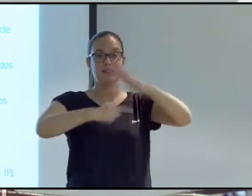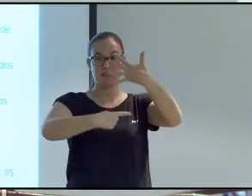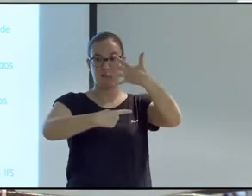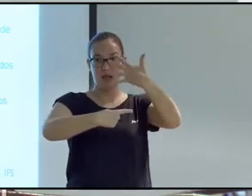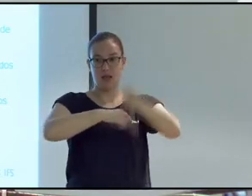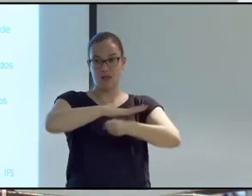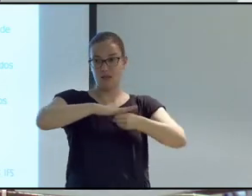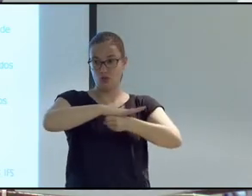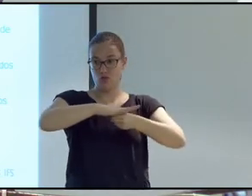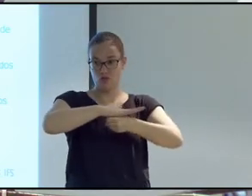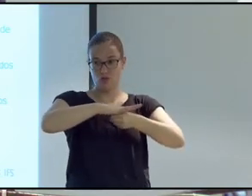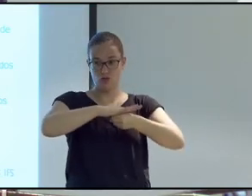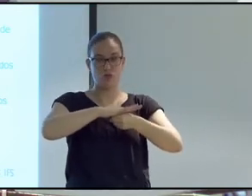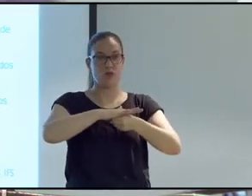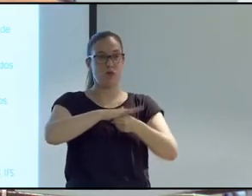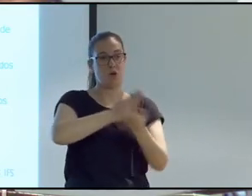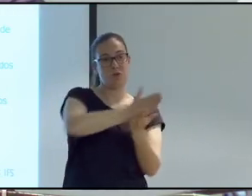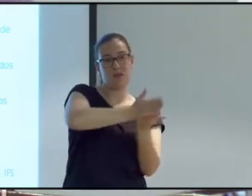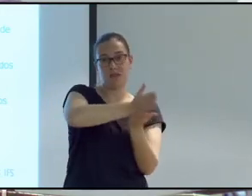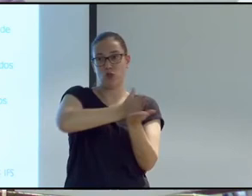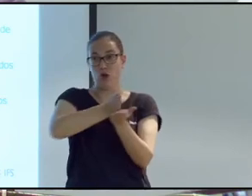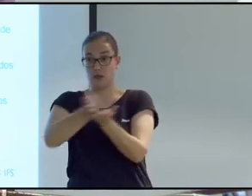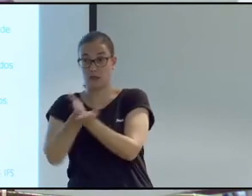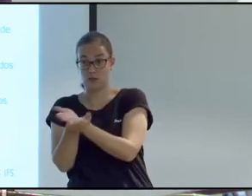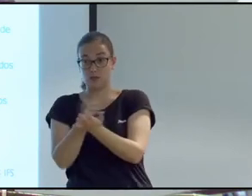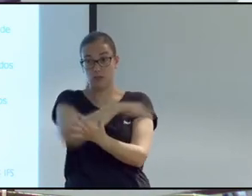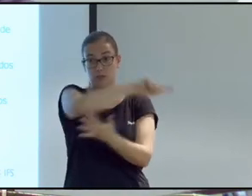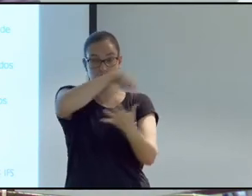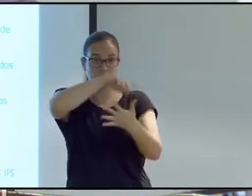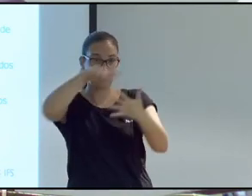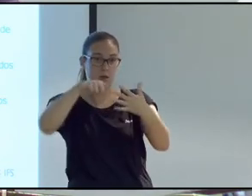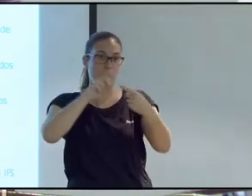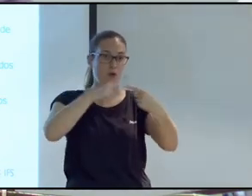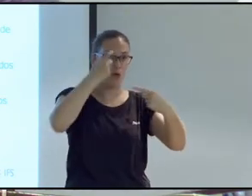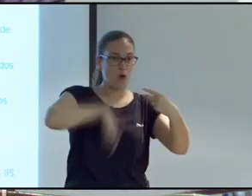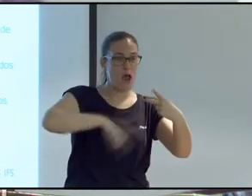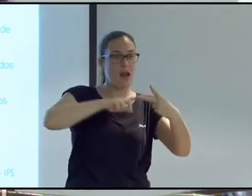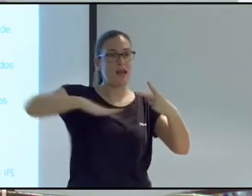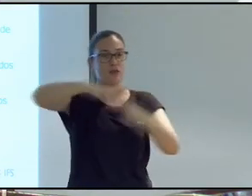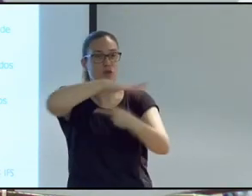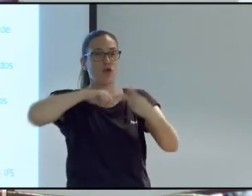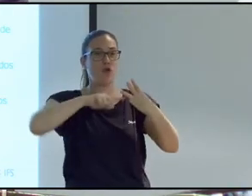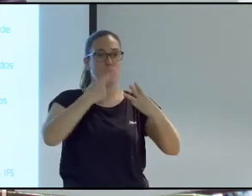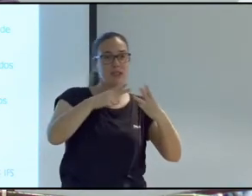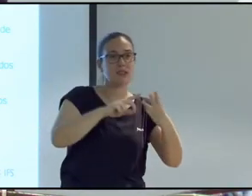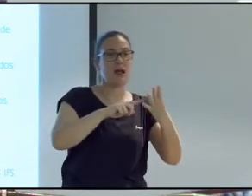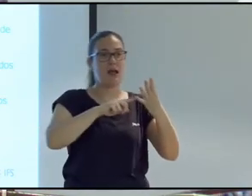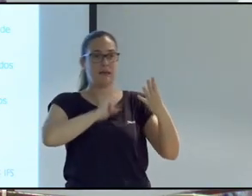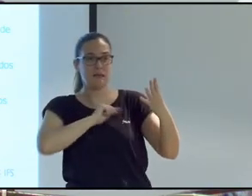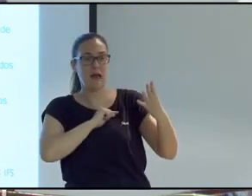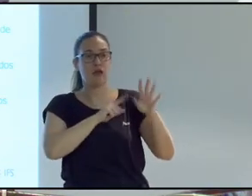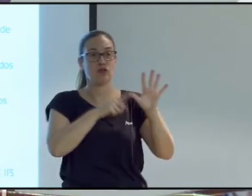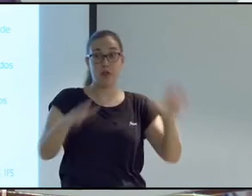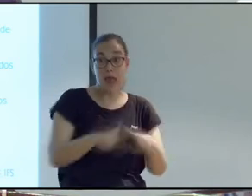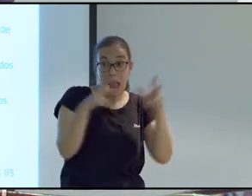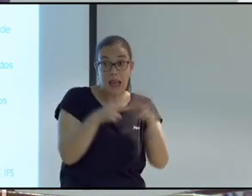and Maniak have discussed. So we've gone from the physical, bodily dimension, we've gone to the political and